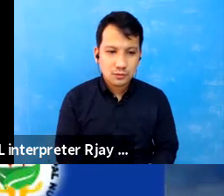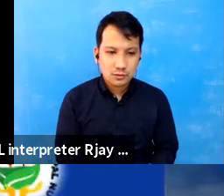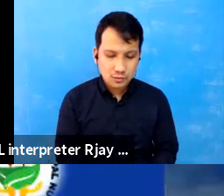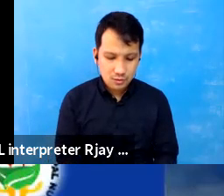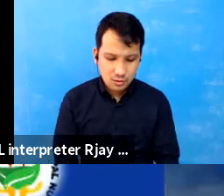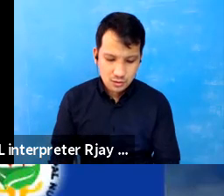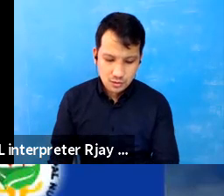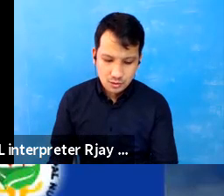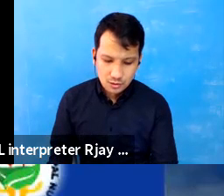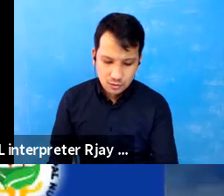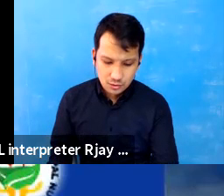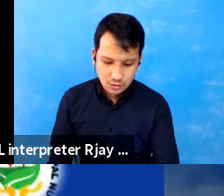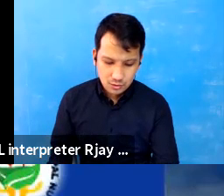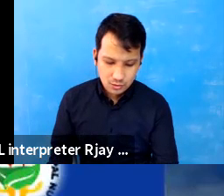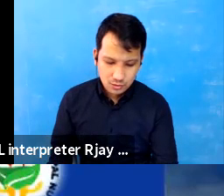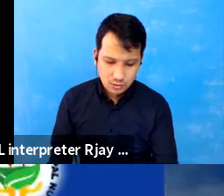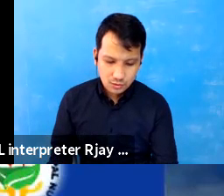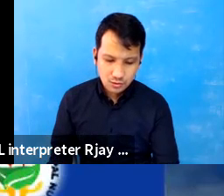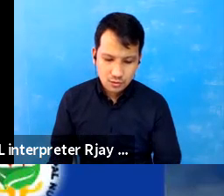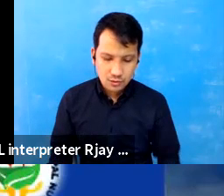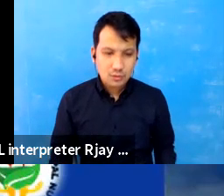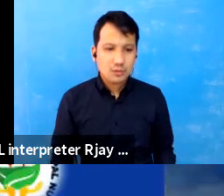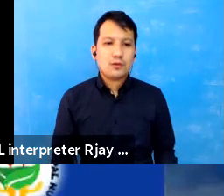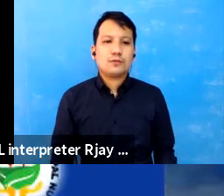Hello. Yes, Mayor, we can hear you now.